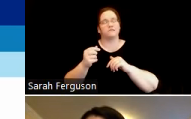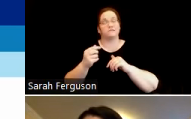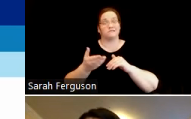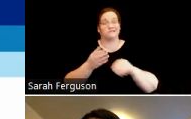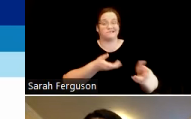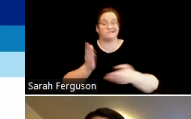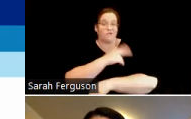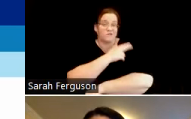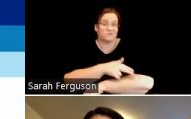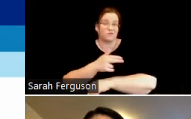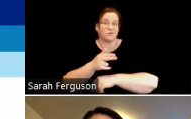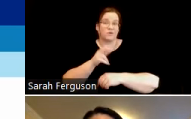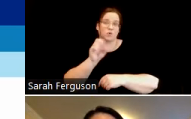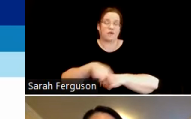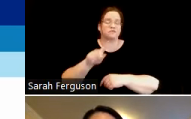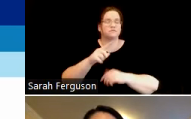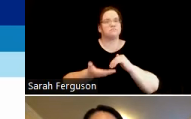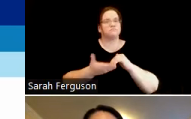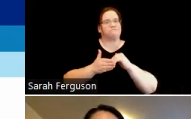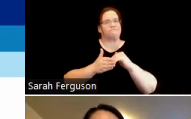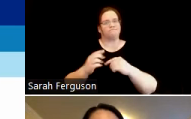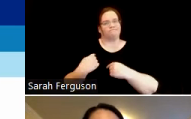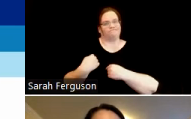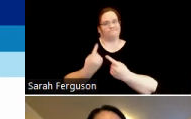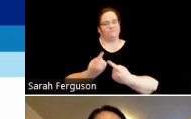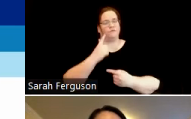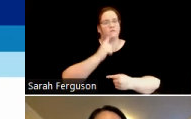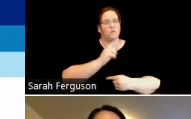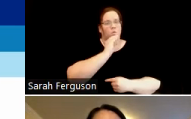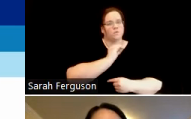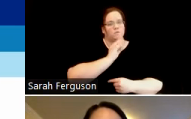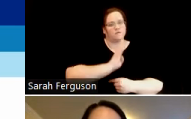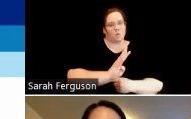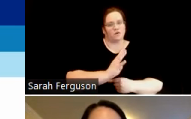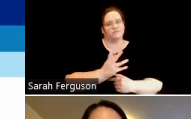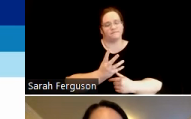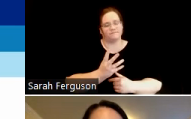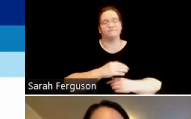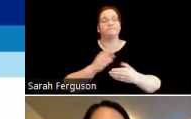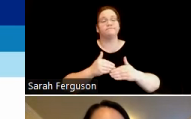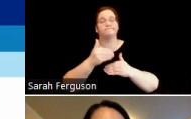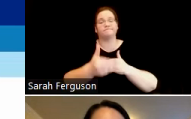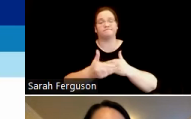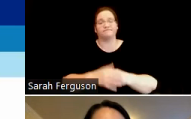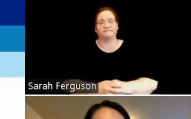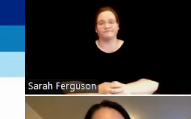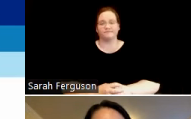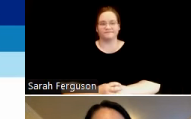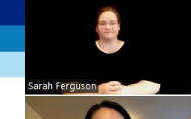month as well in the 0 to 4-year-olds. Next slide, please.